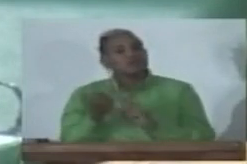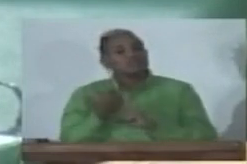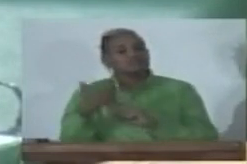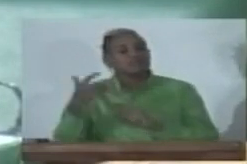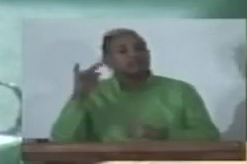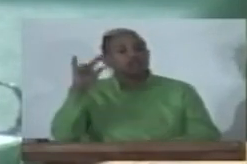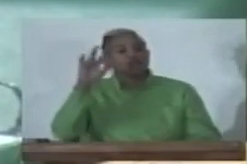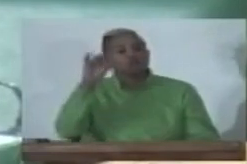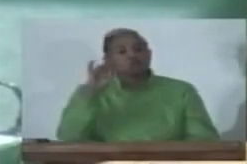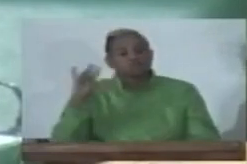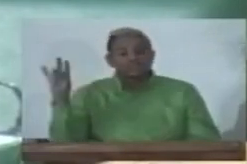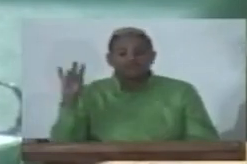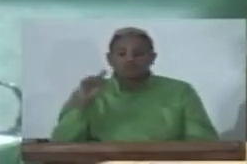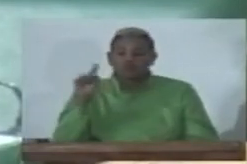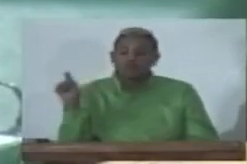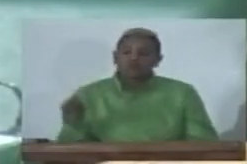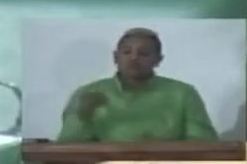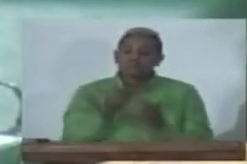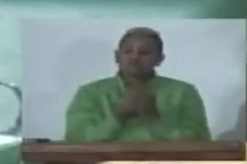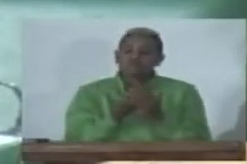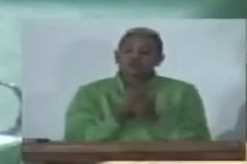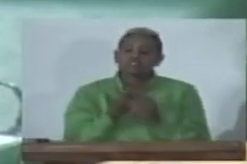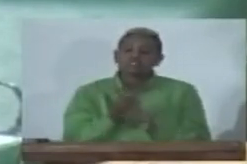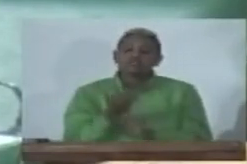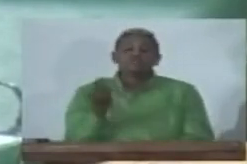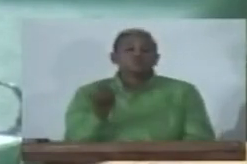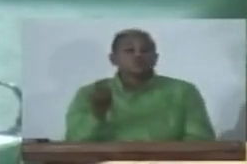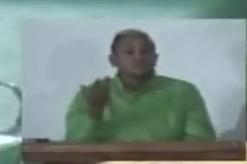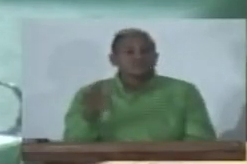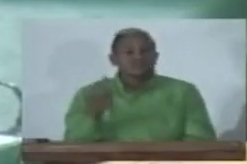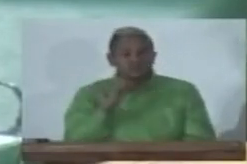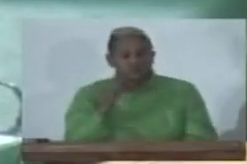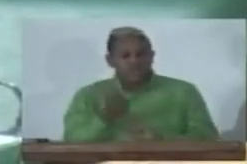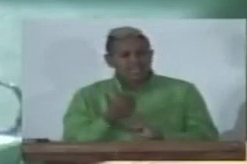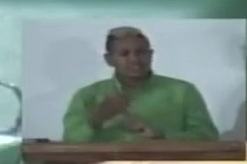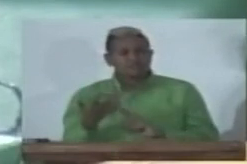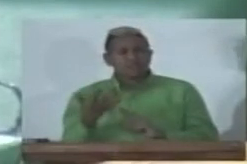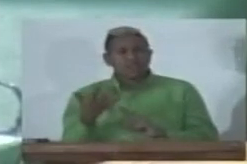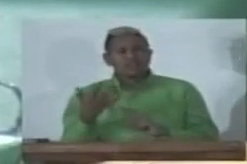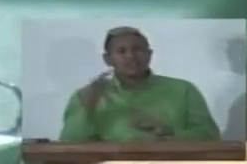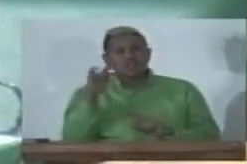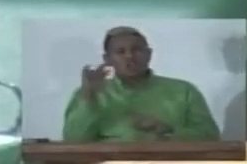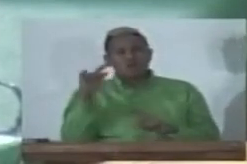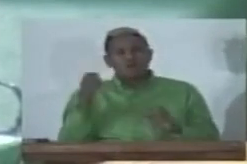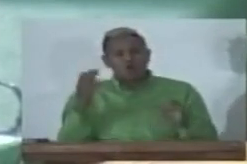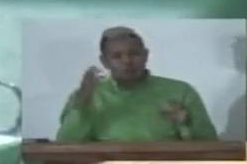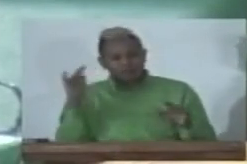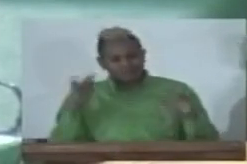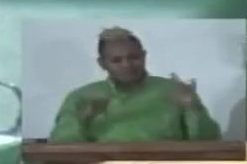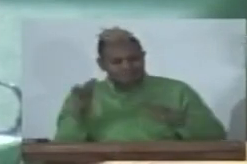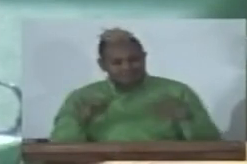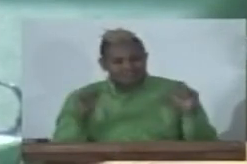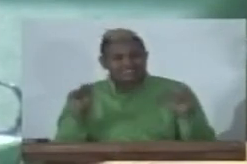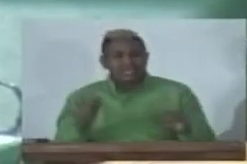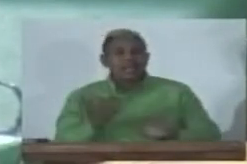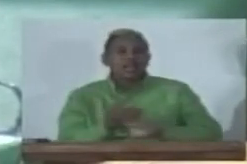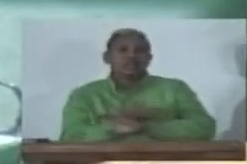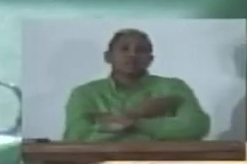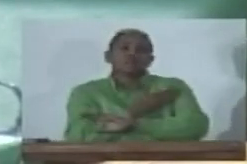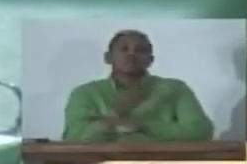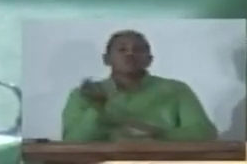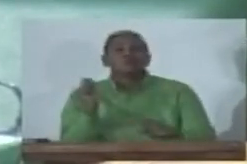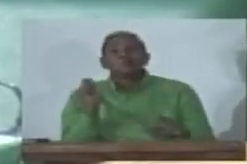those funds have been used to expand the terminal building and to improve certain